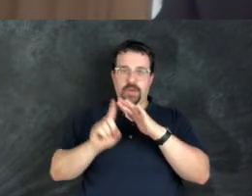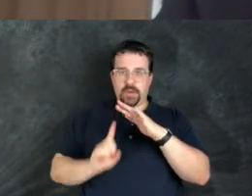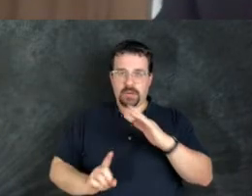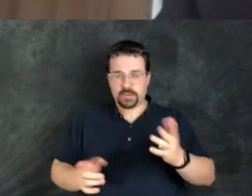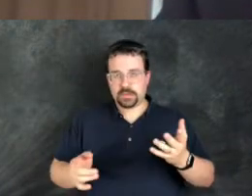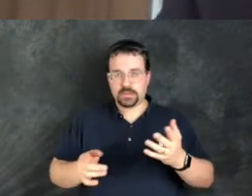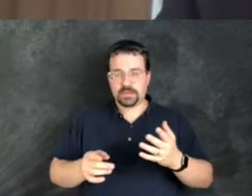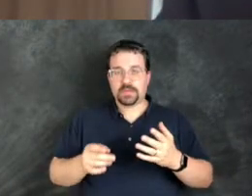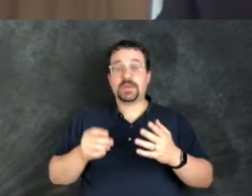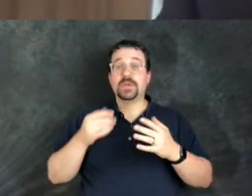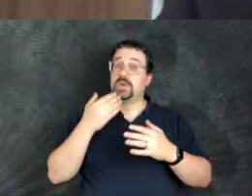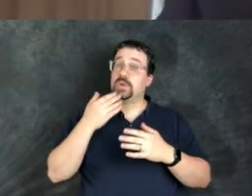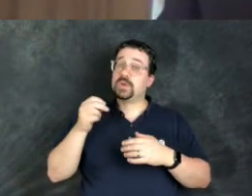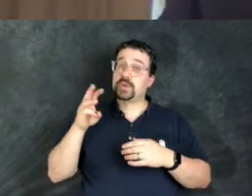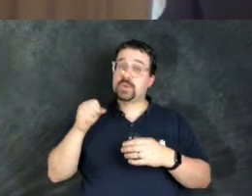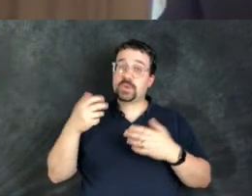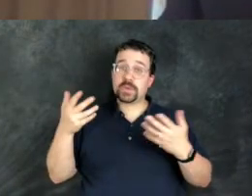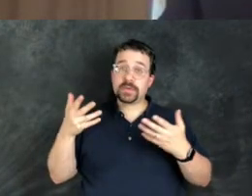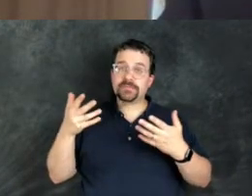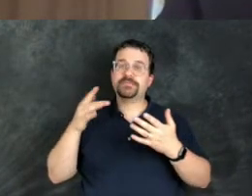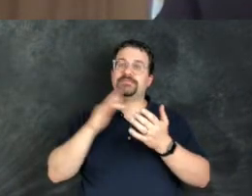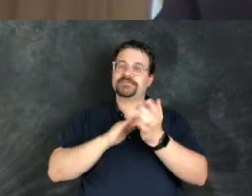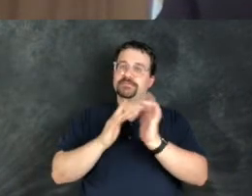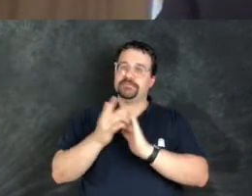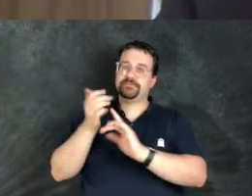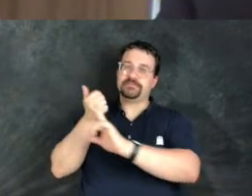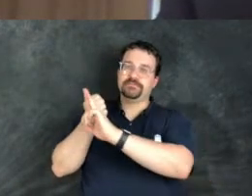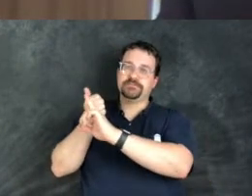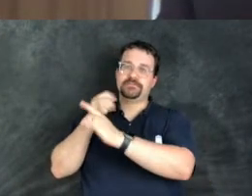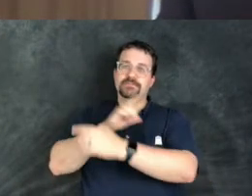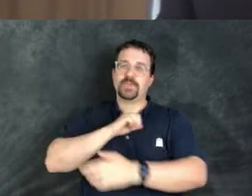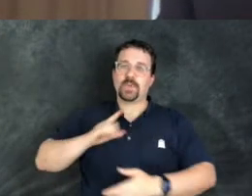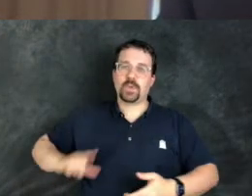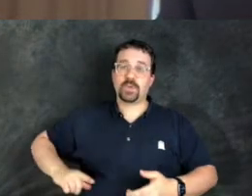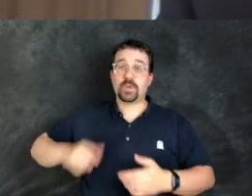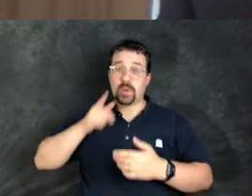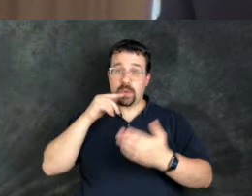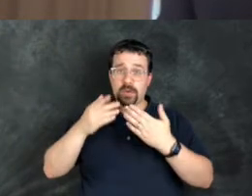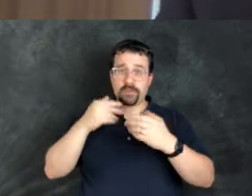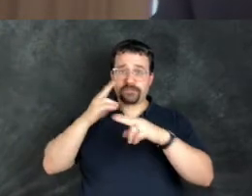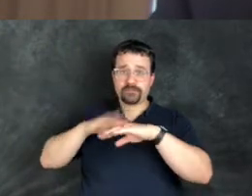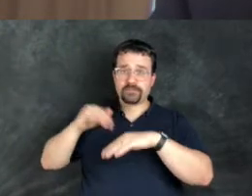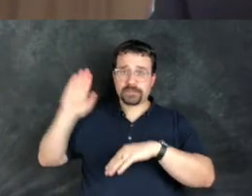But the good news is, Jesus is Lord. And whoever calls on